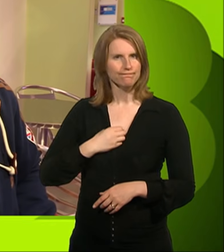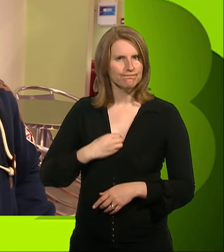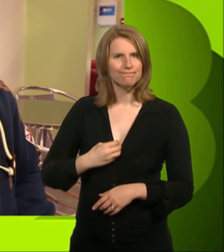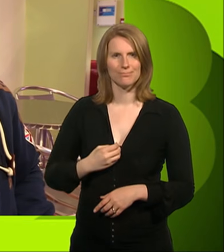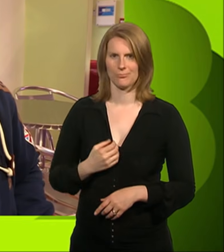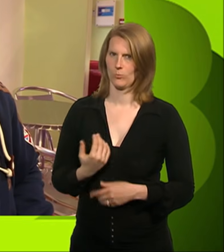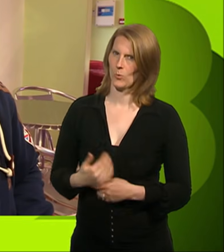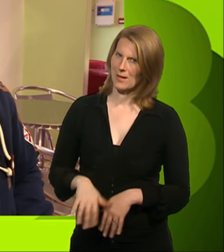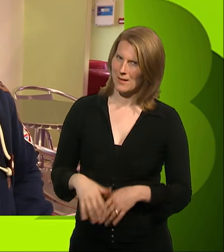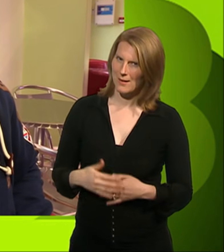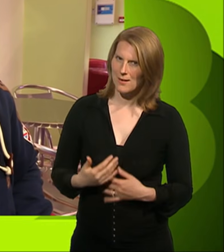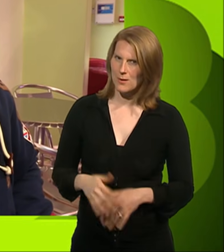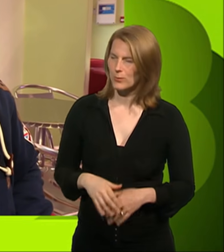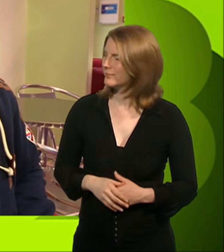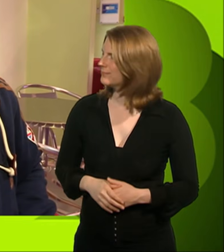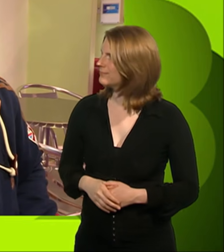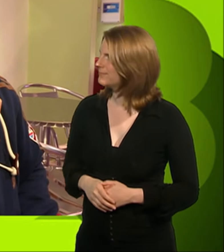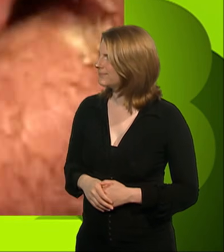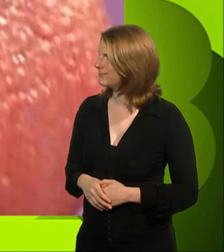of your throat.